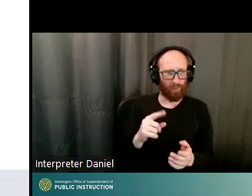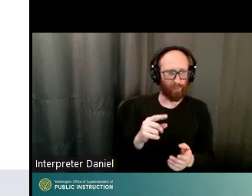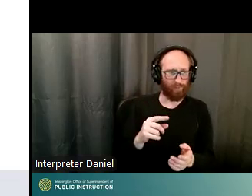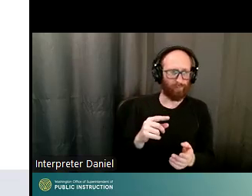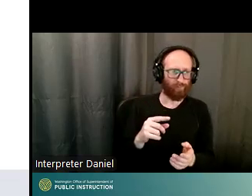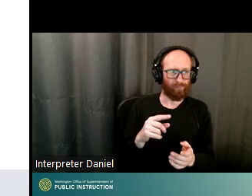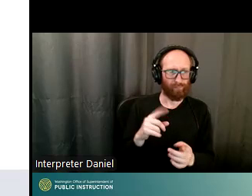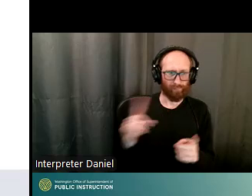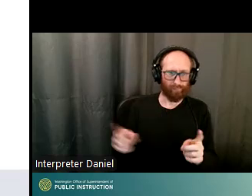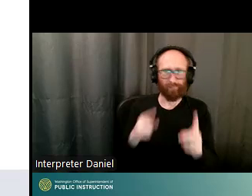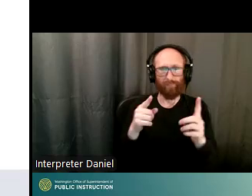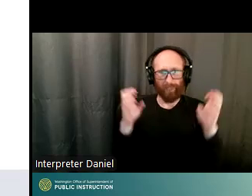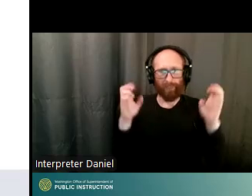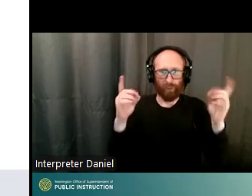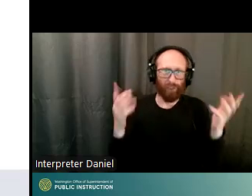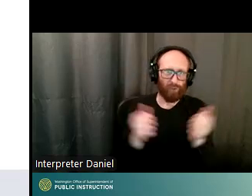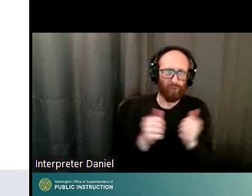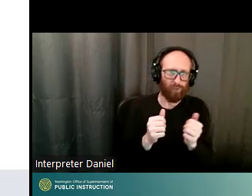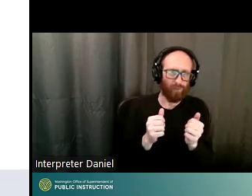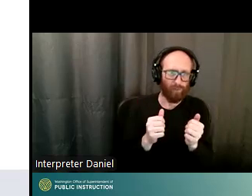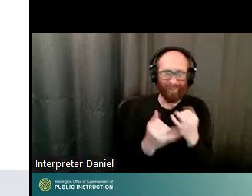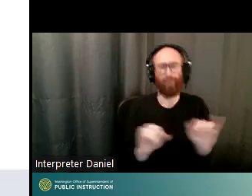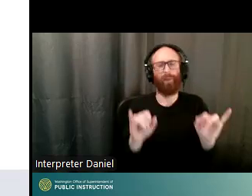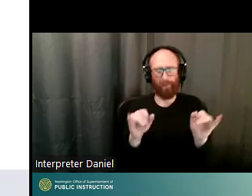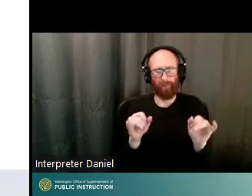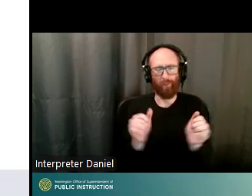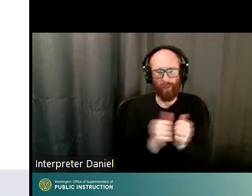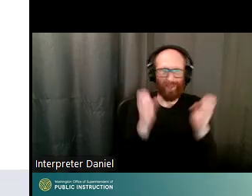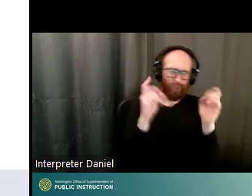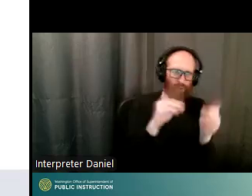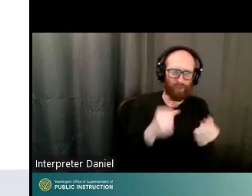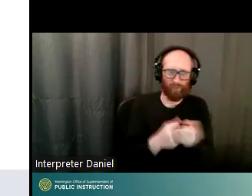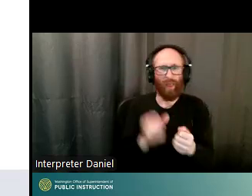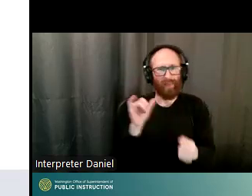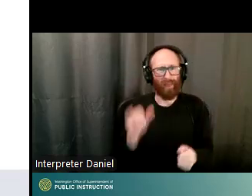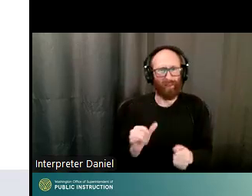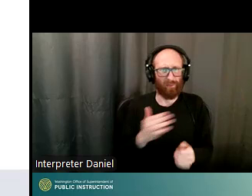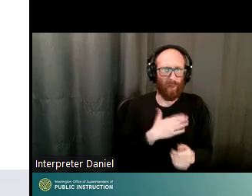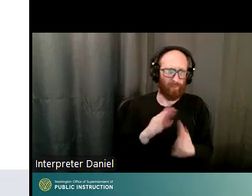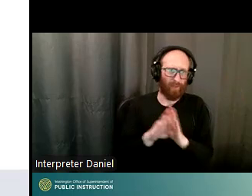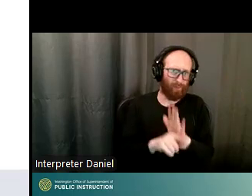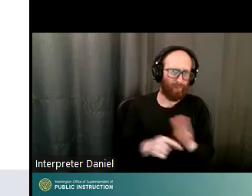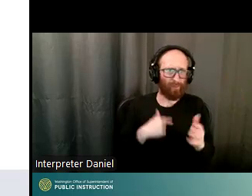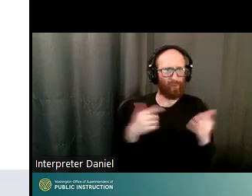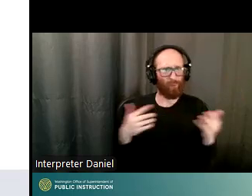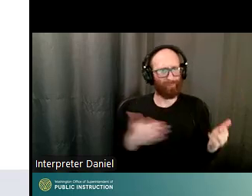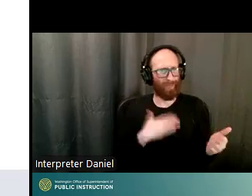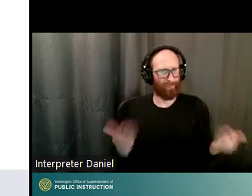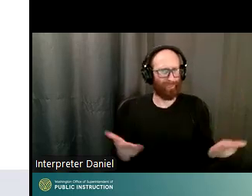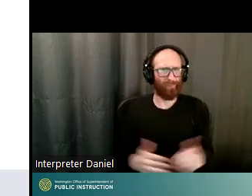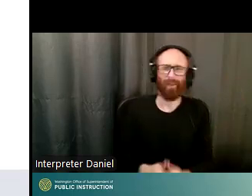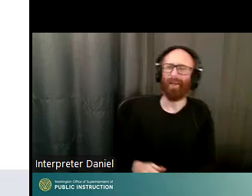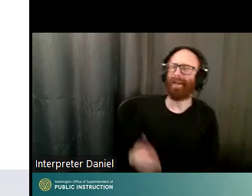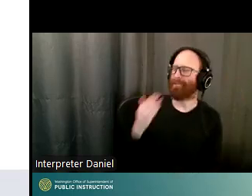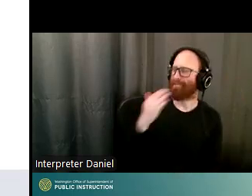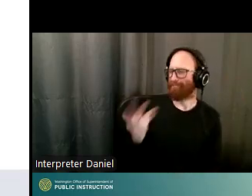going back to my roots. So I'm glad to be here. No, thank you both for being here. I'm curious to know a little